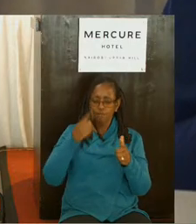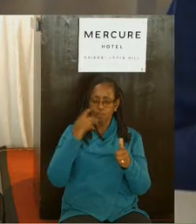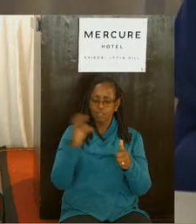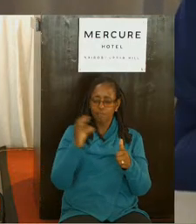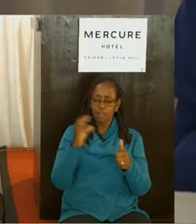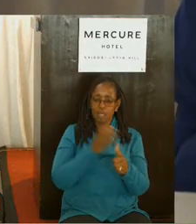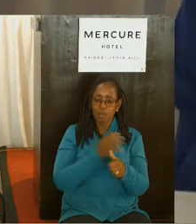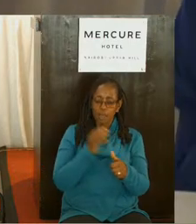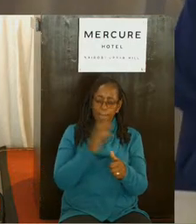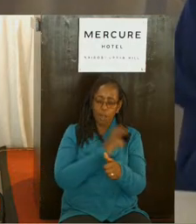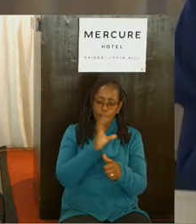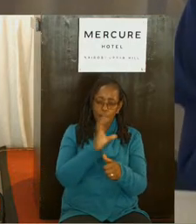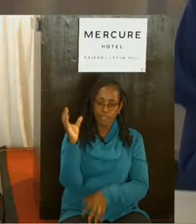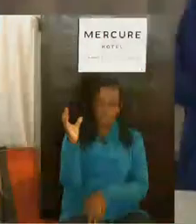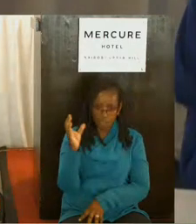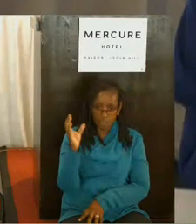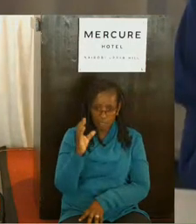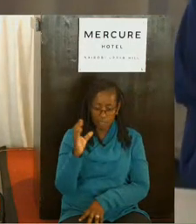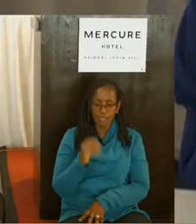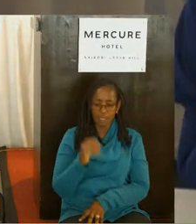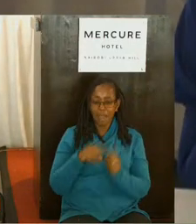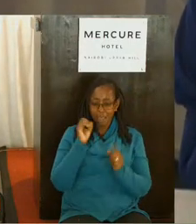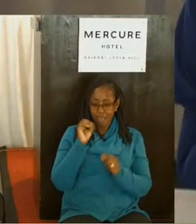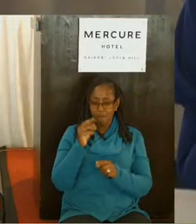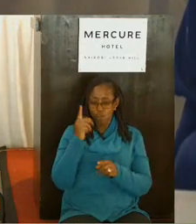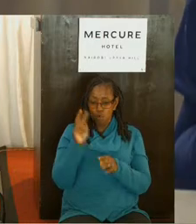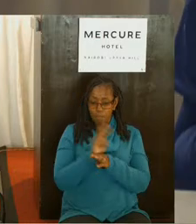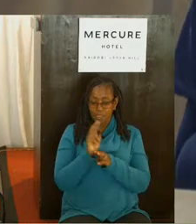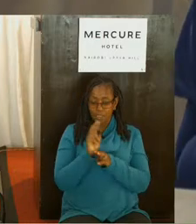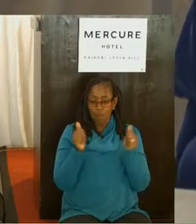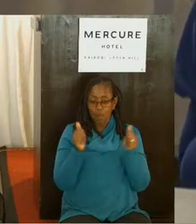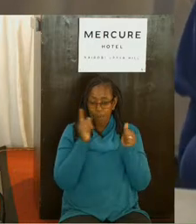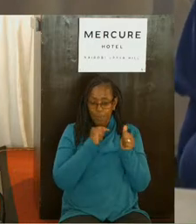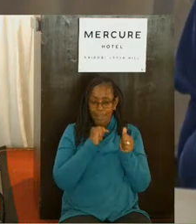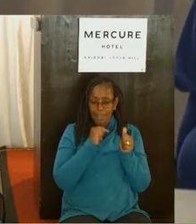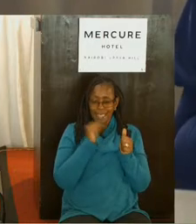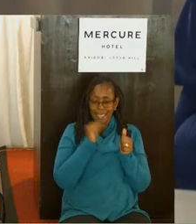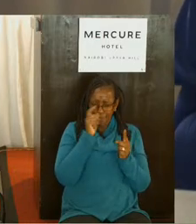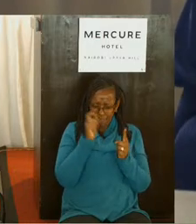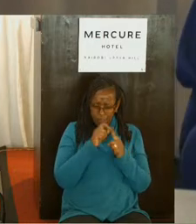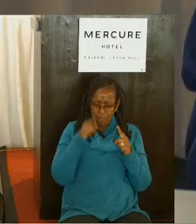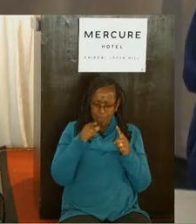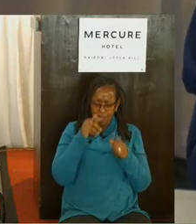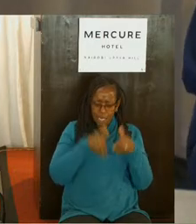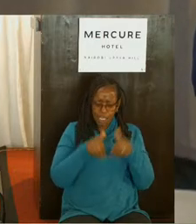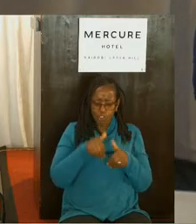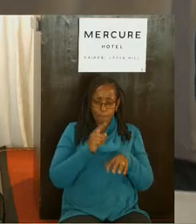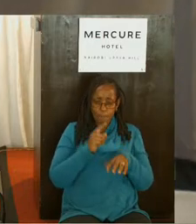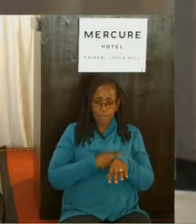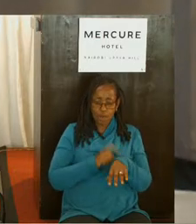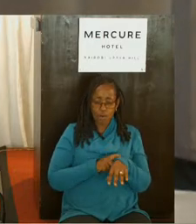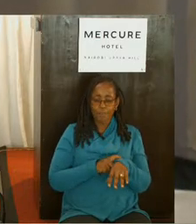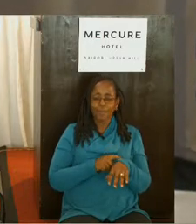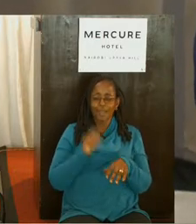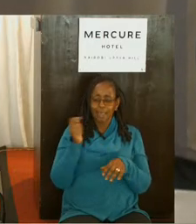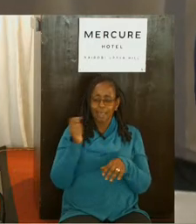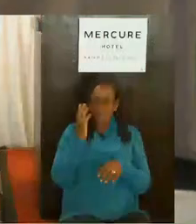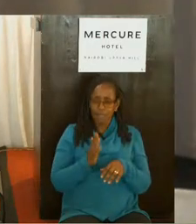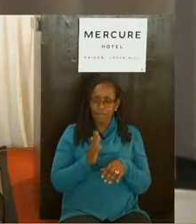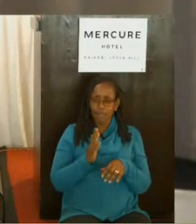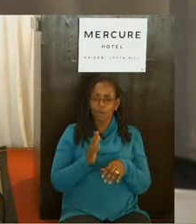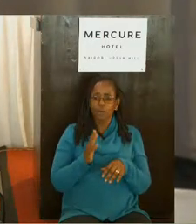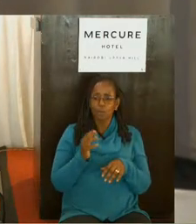however if we have been observant and especially this electoral period Kenyans were attacking